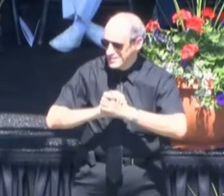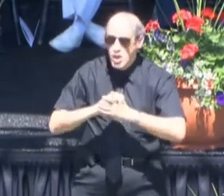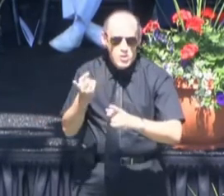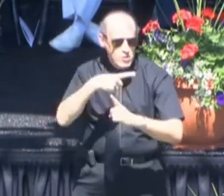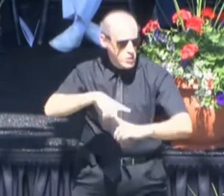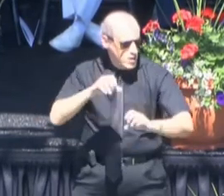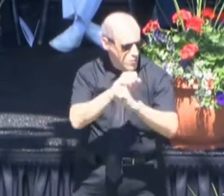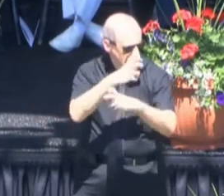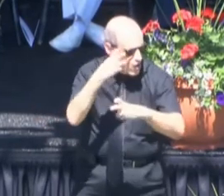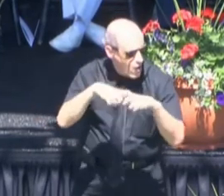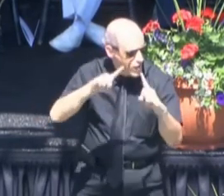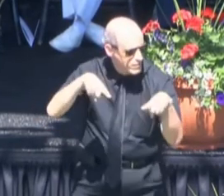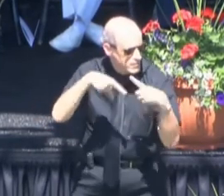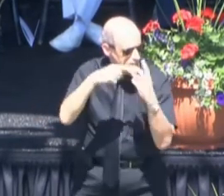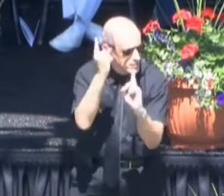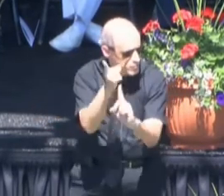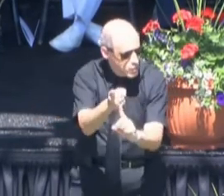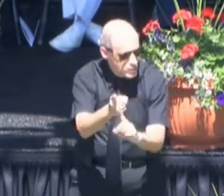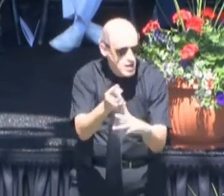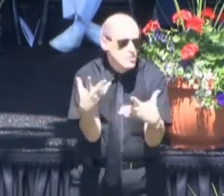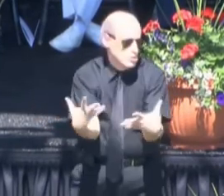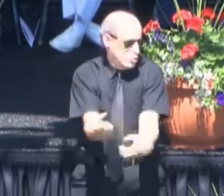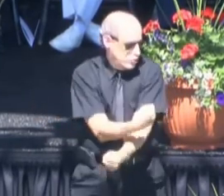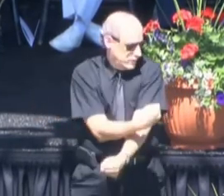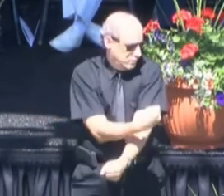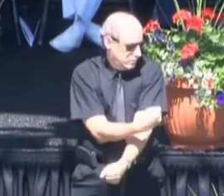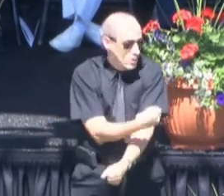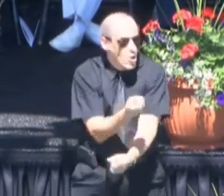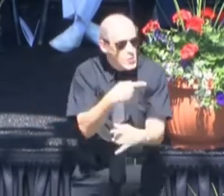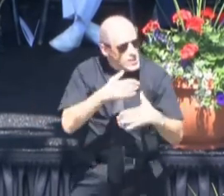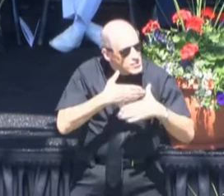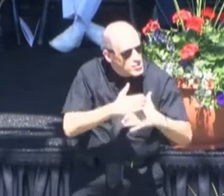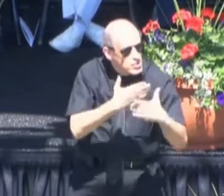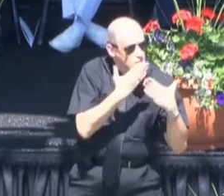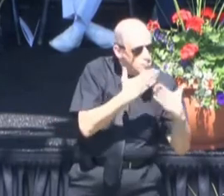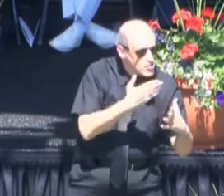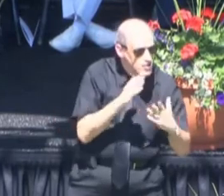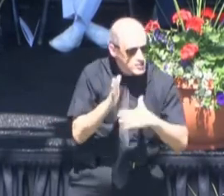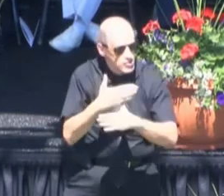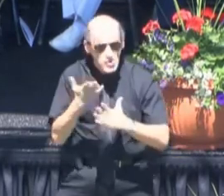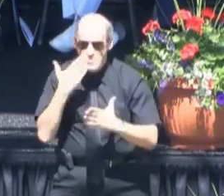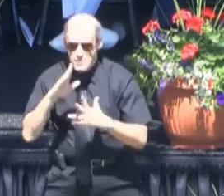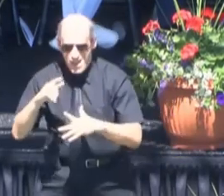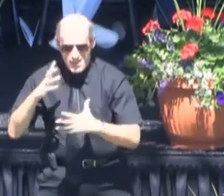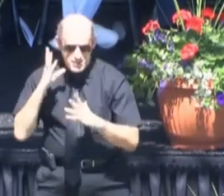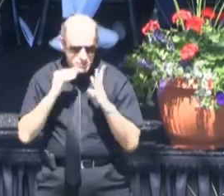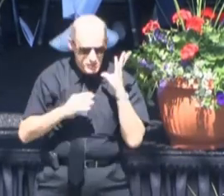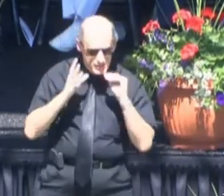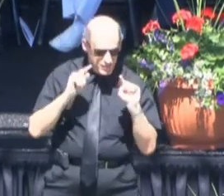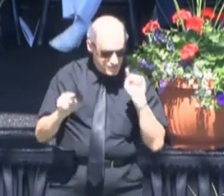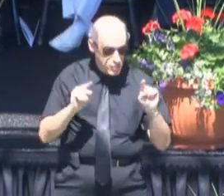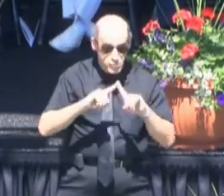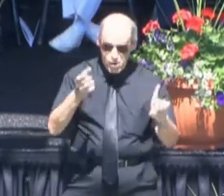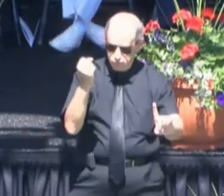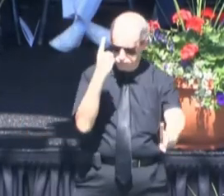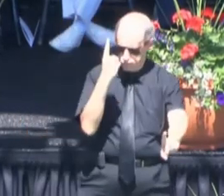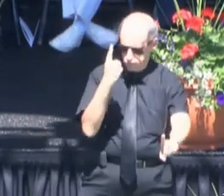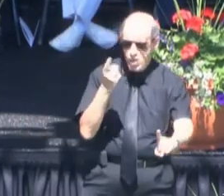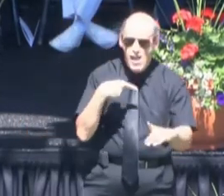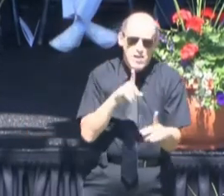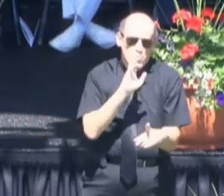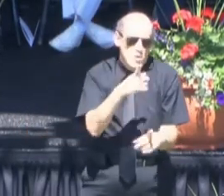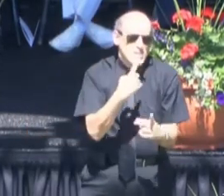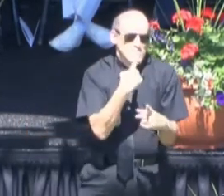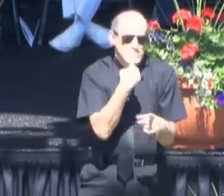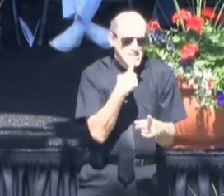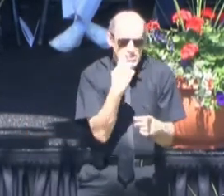have worked hard for this moment, and we deserve it. We have shared both good and bad times, but I can confidently say that I will truly miss all